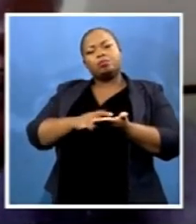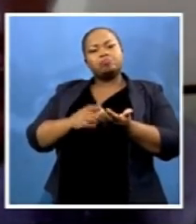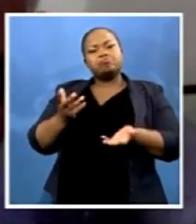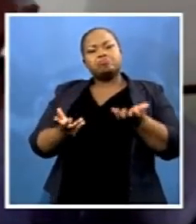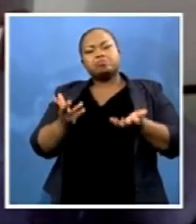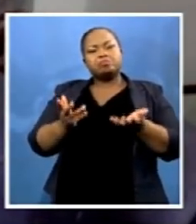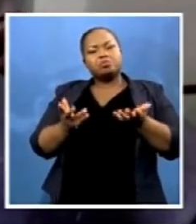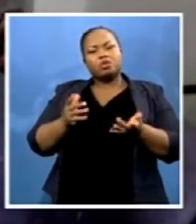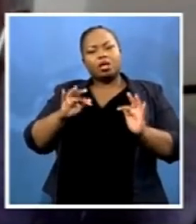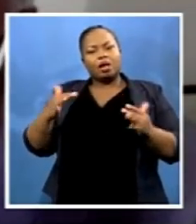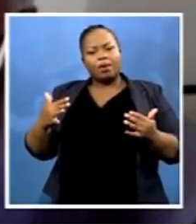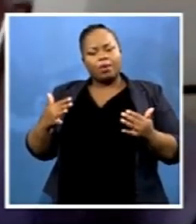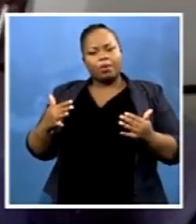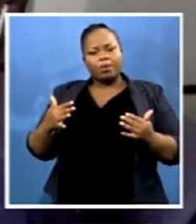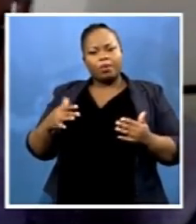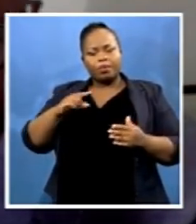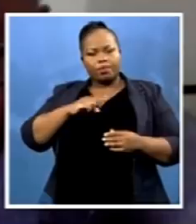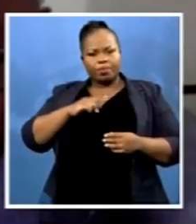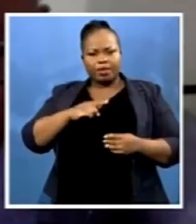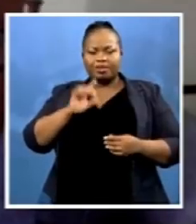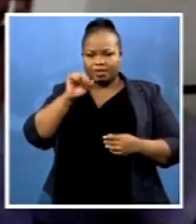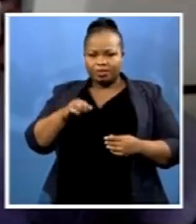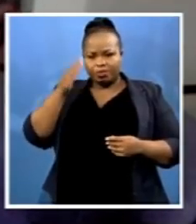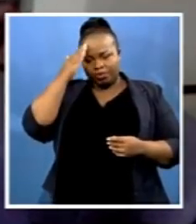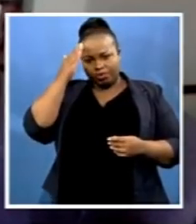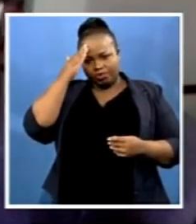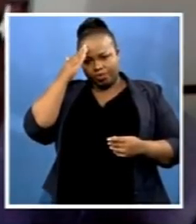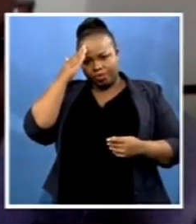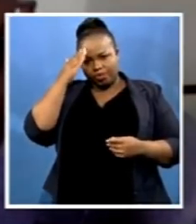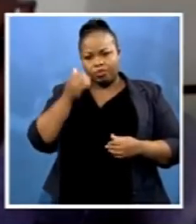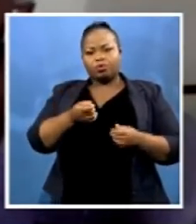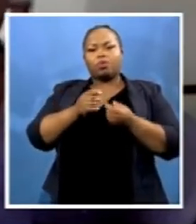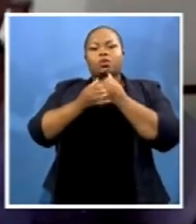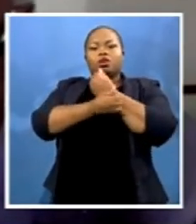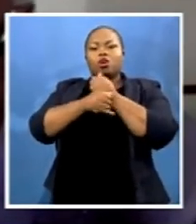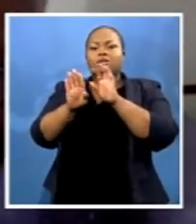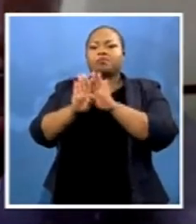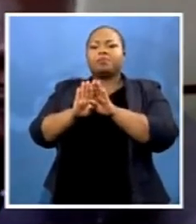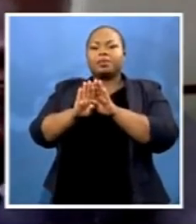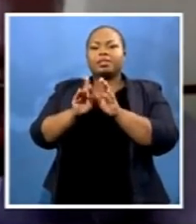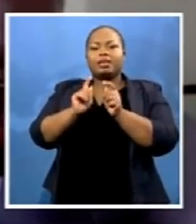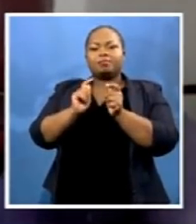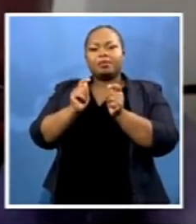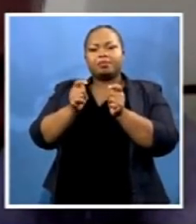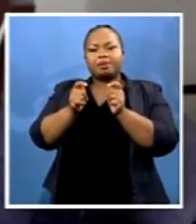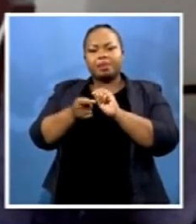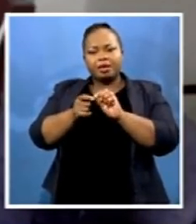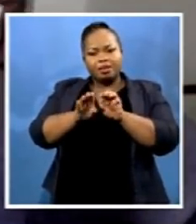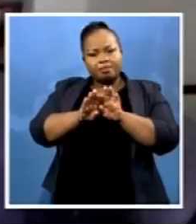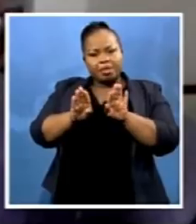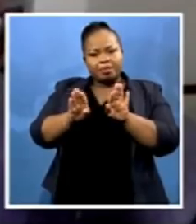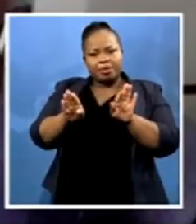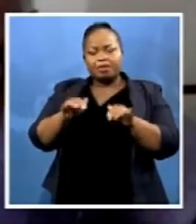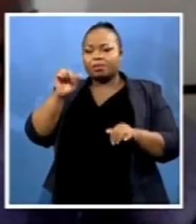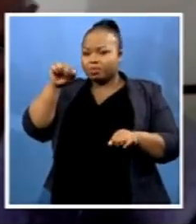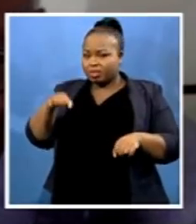thing has been, okay, we have to release a little bit. So we go back and then says, okay, given that this has been done, what is the